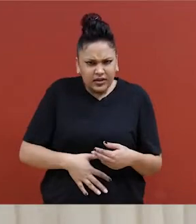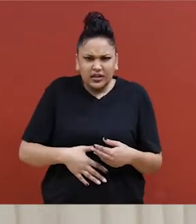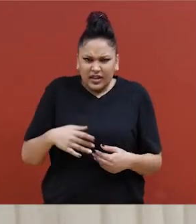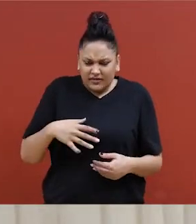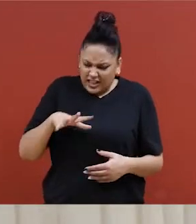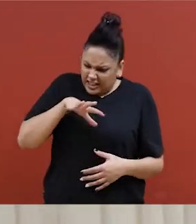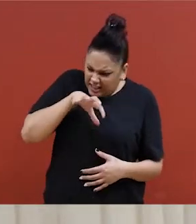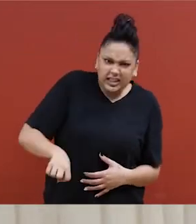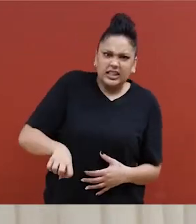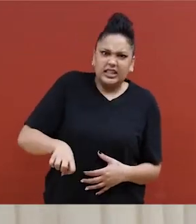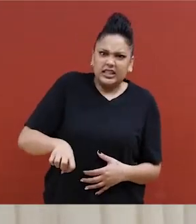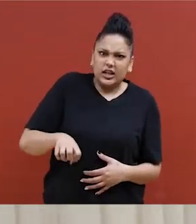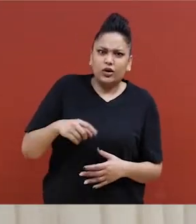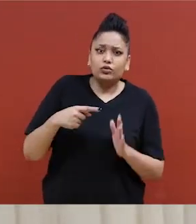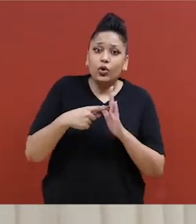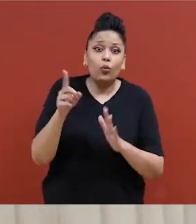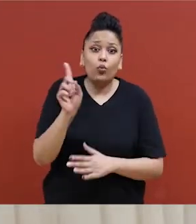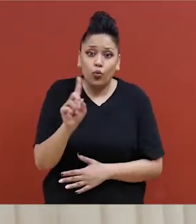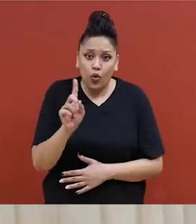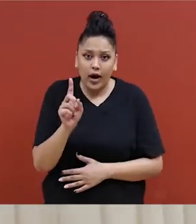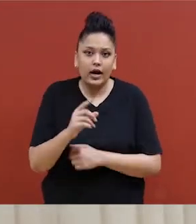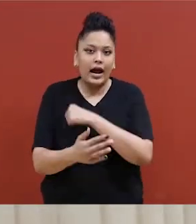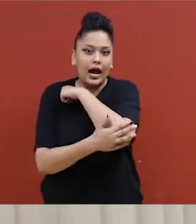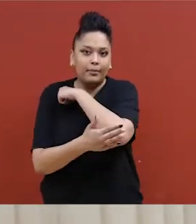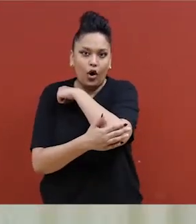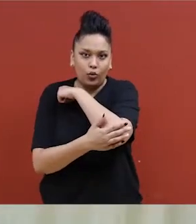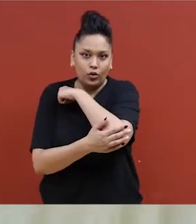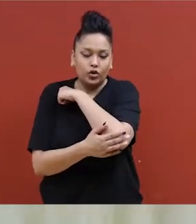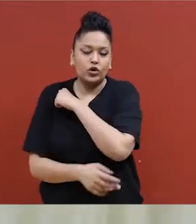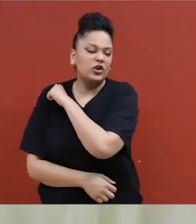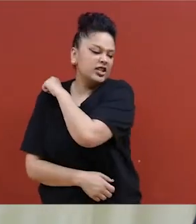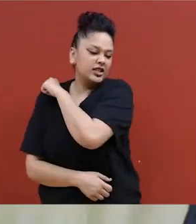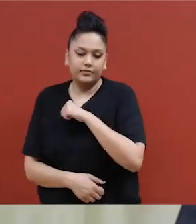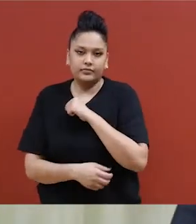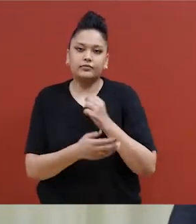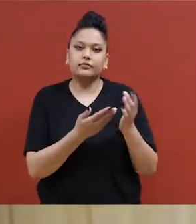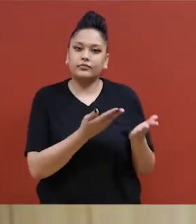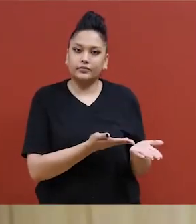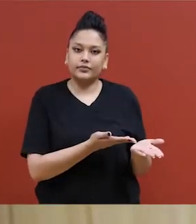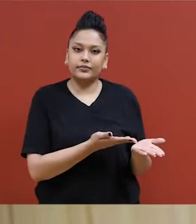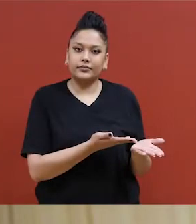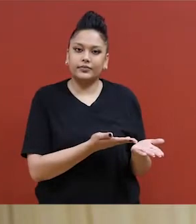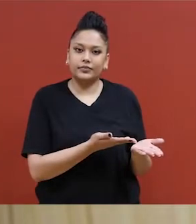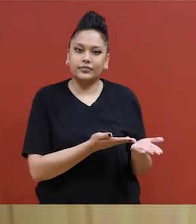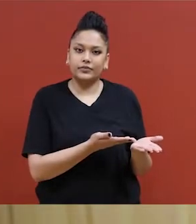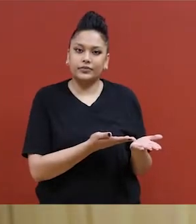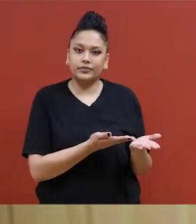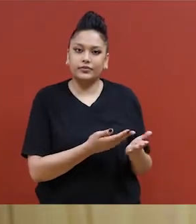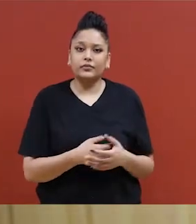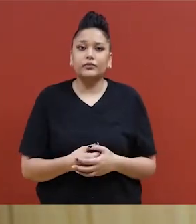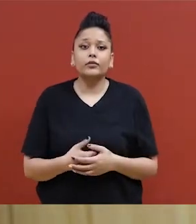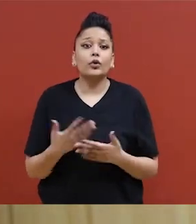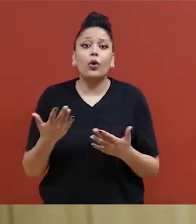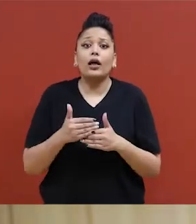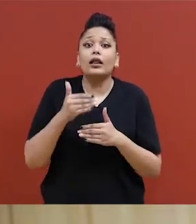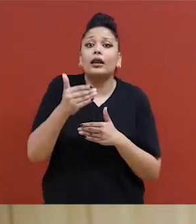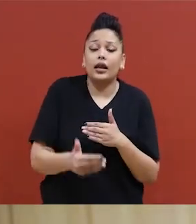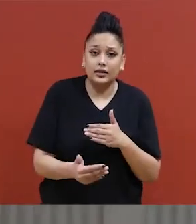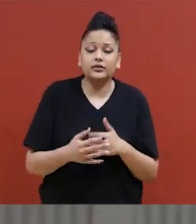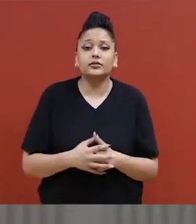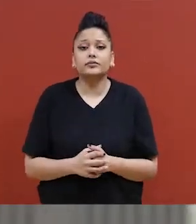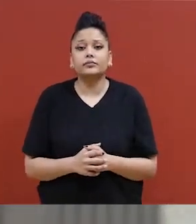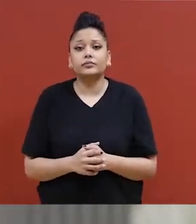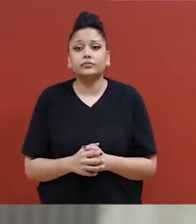I might start off then with an elbow strike. It looks like this. Ha! What I'm doing